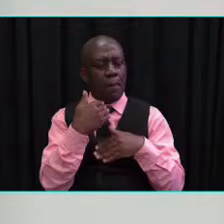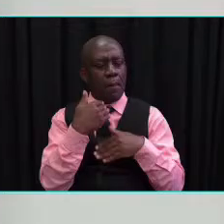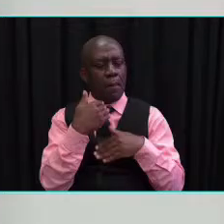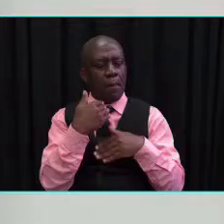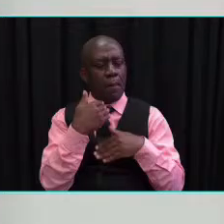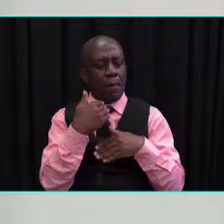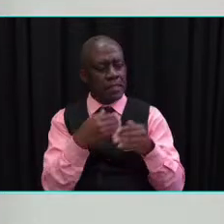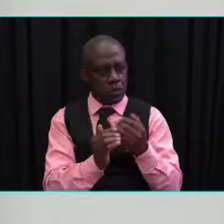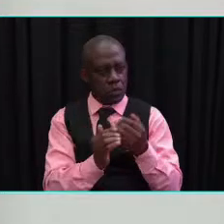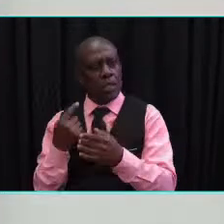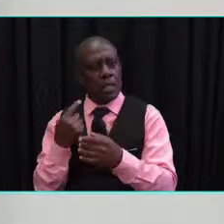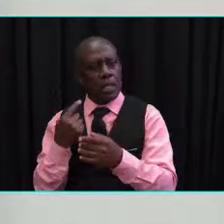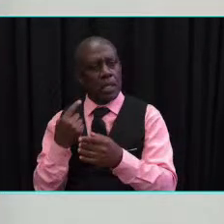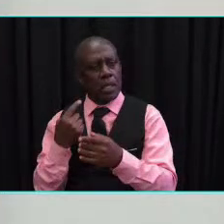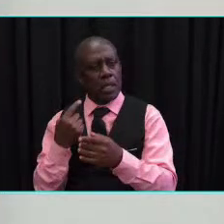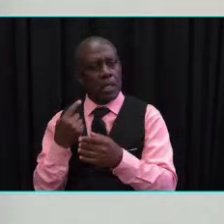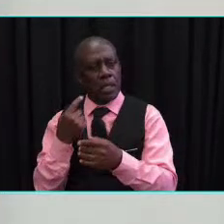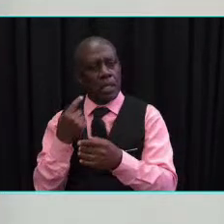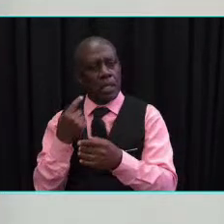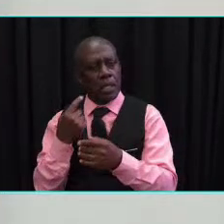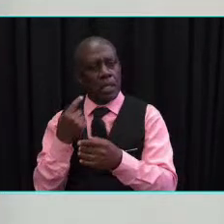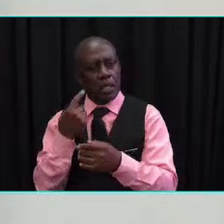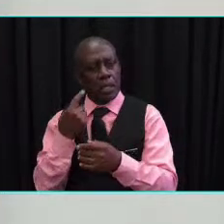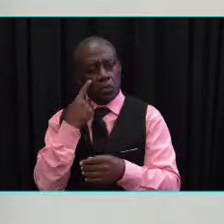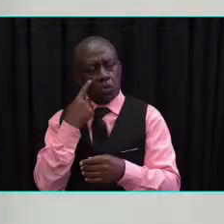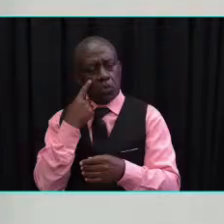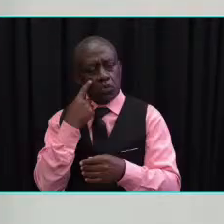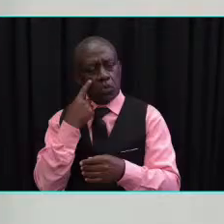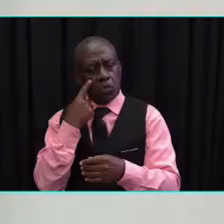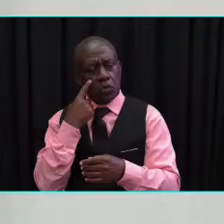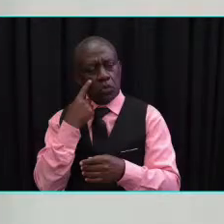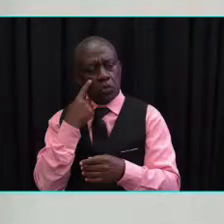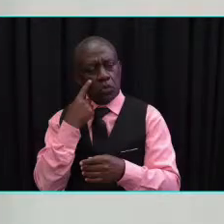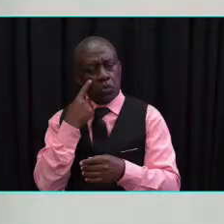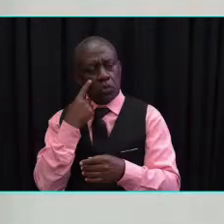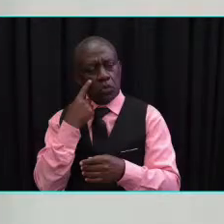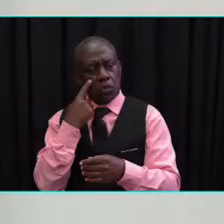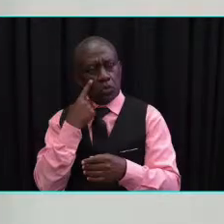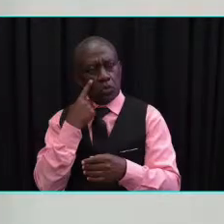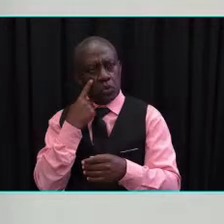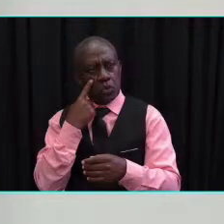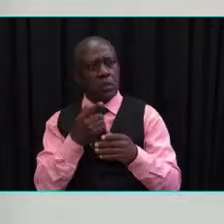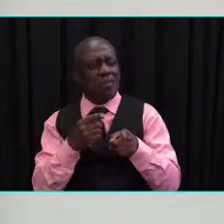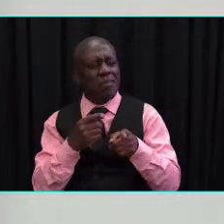looking at building, then what are you going to use? And I think sustainable material for the ships.